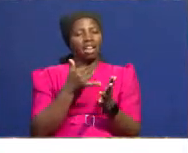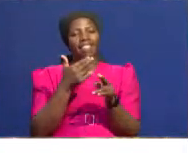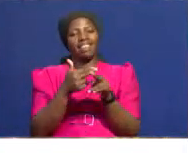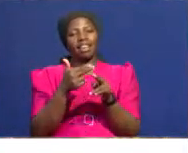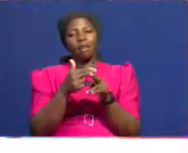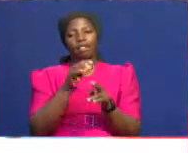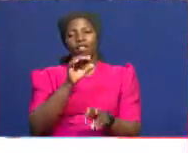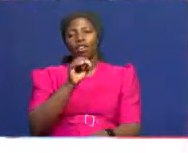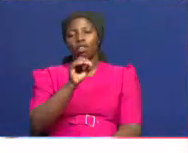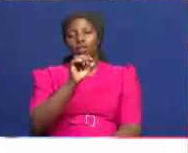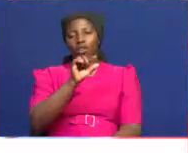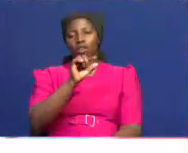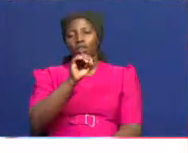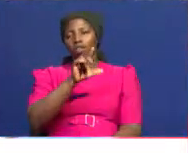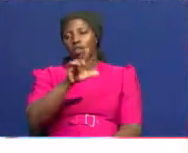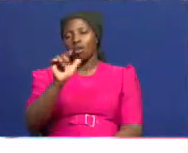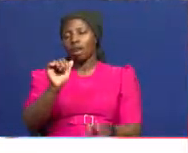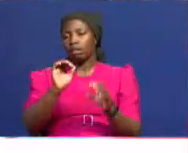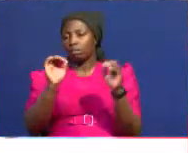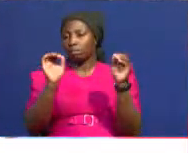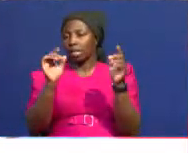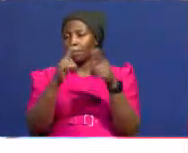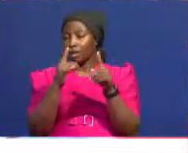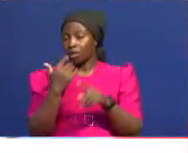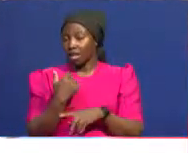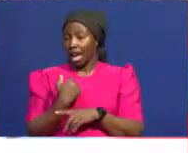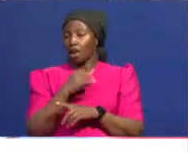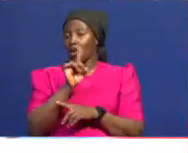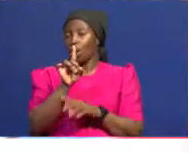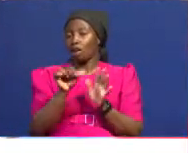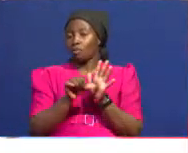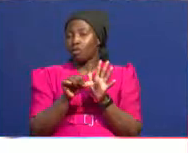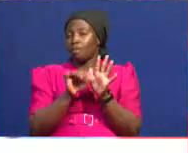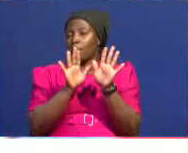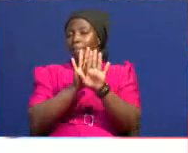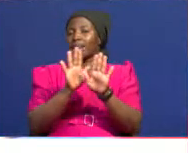Ogola. There was only one problem.